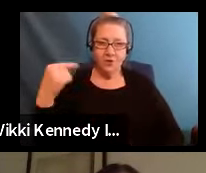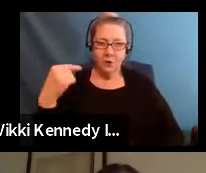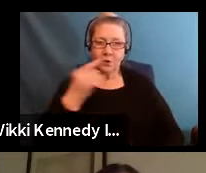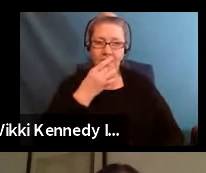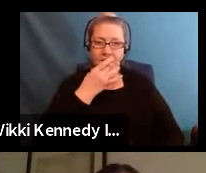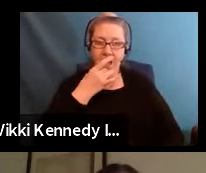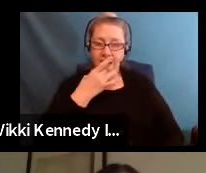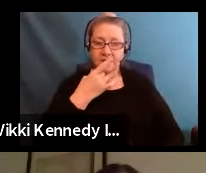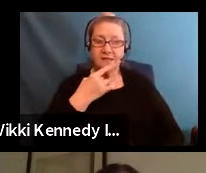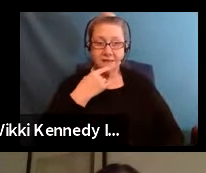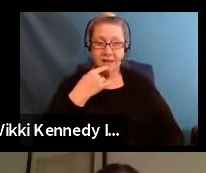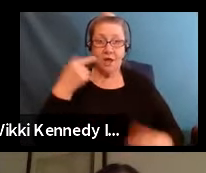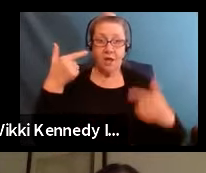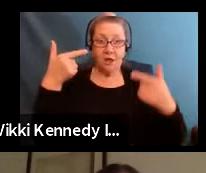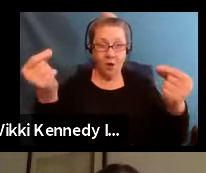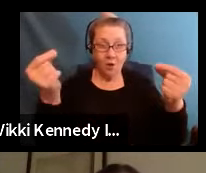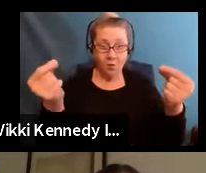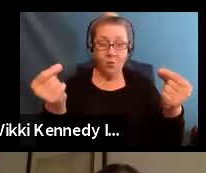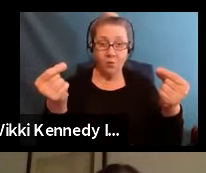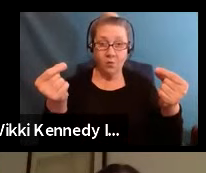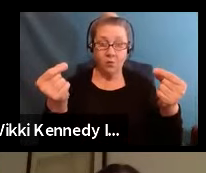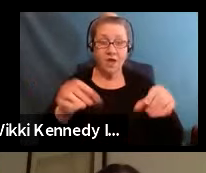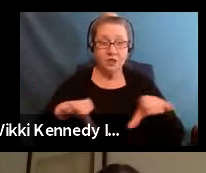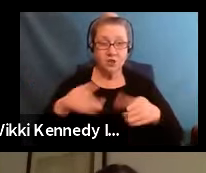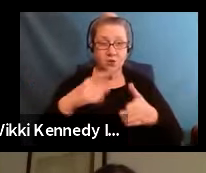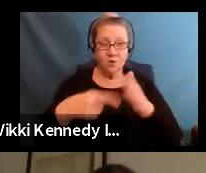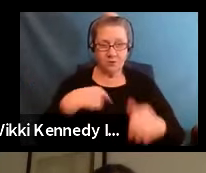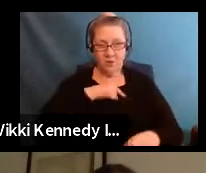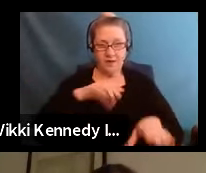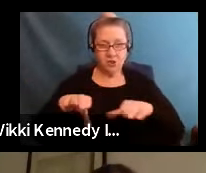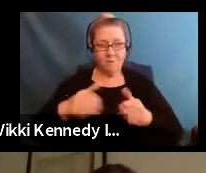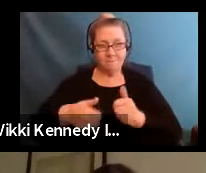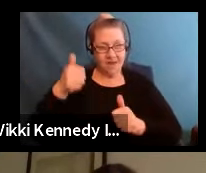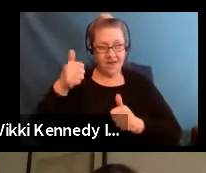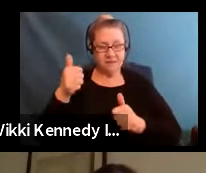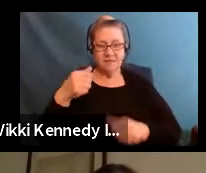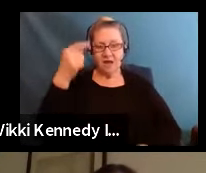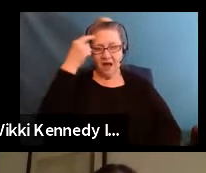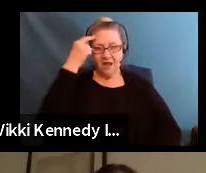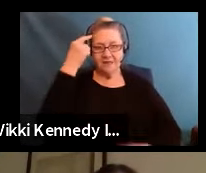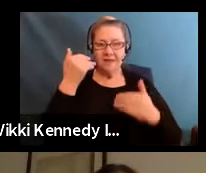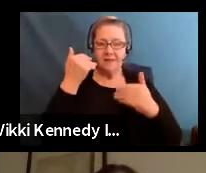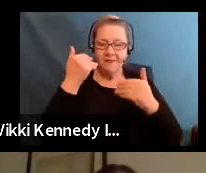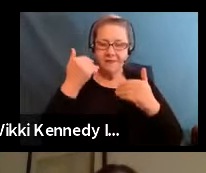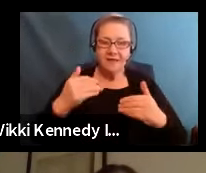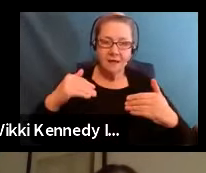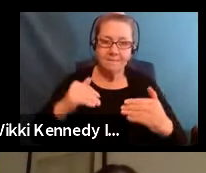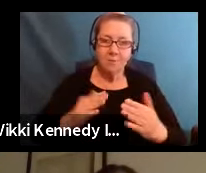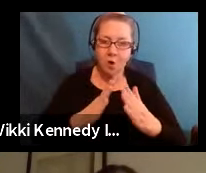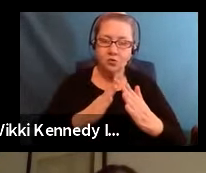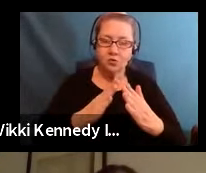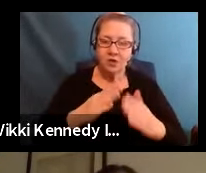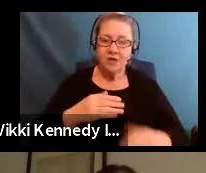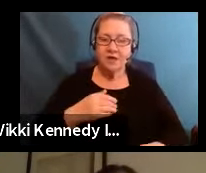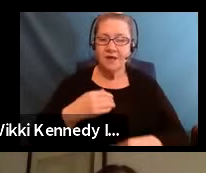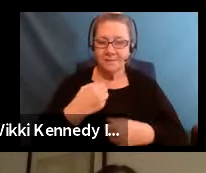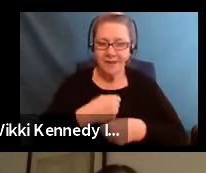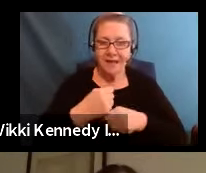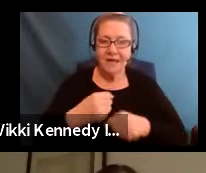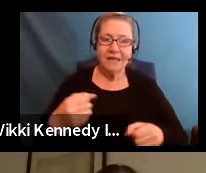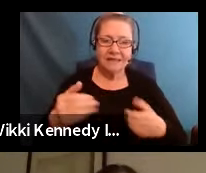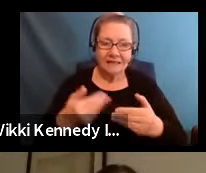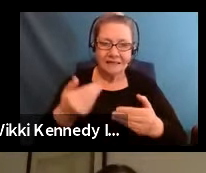do what we can do and what we do the best. So I think that this approach and loosening it up so that we can get